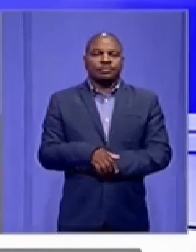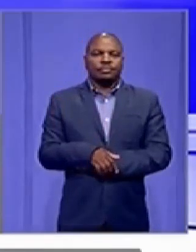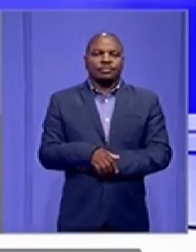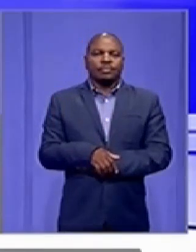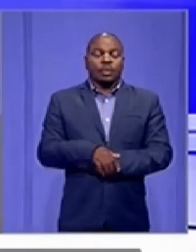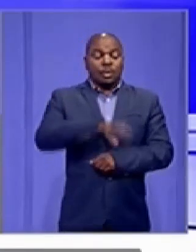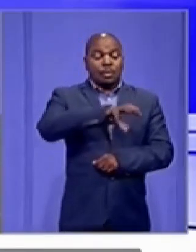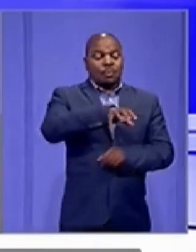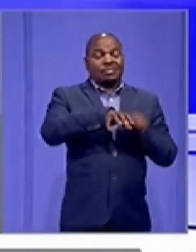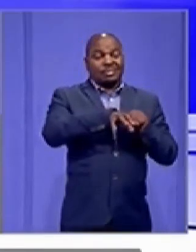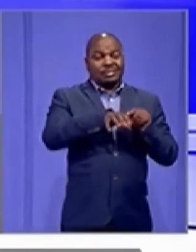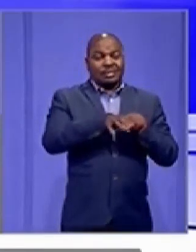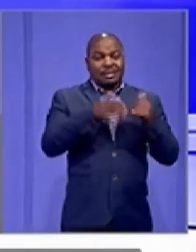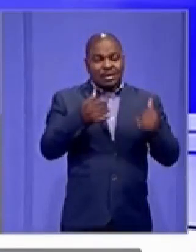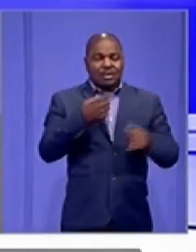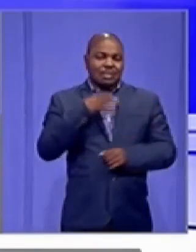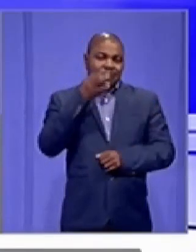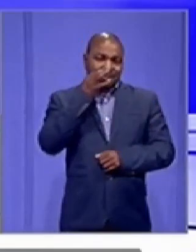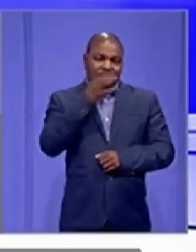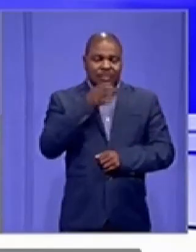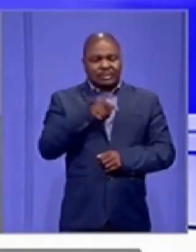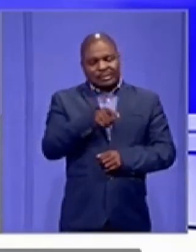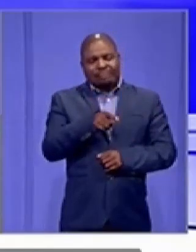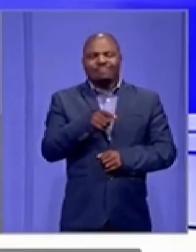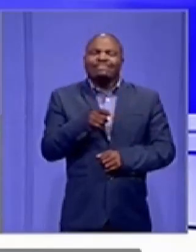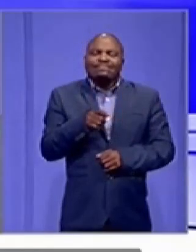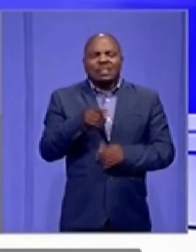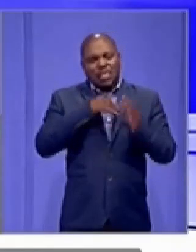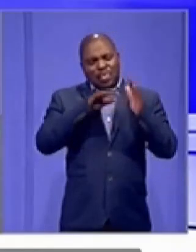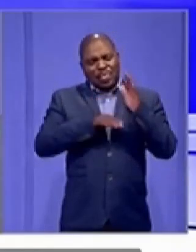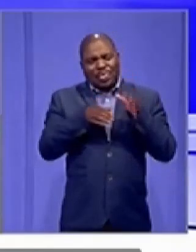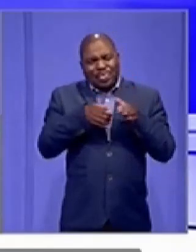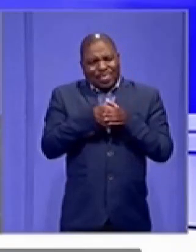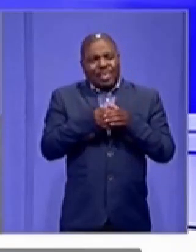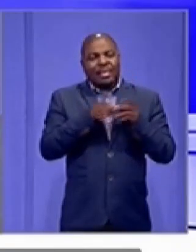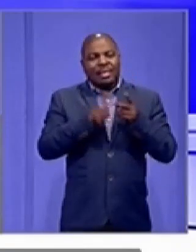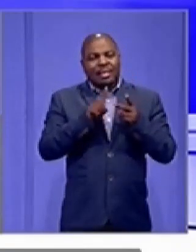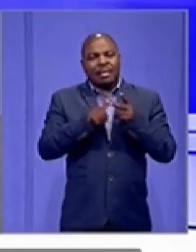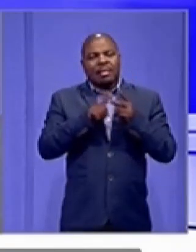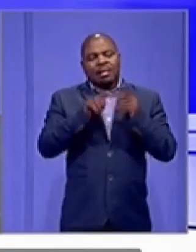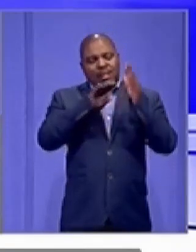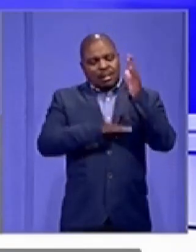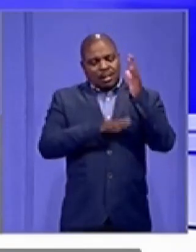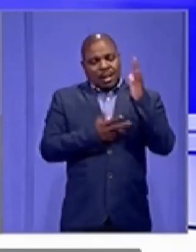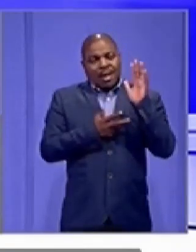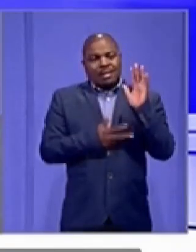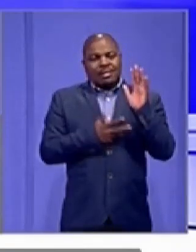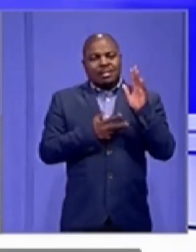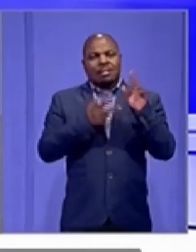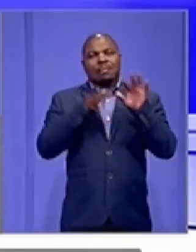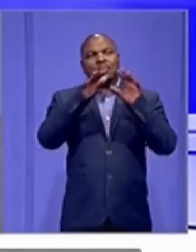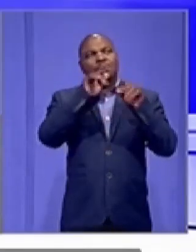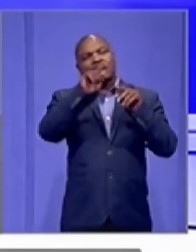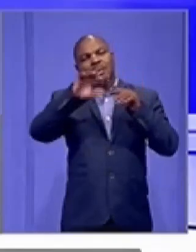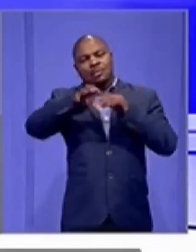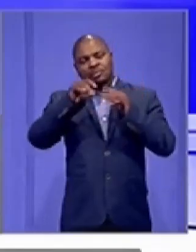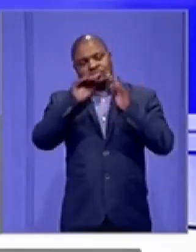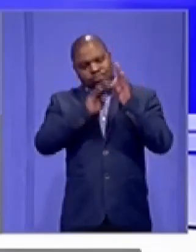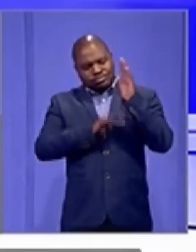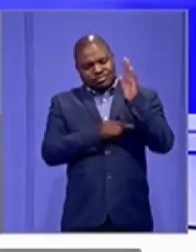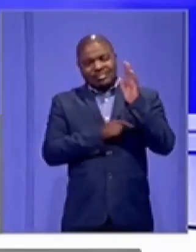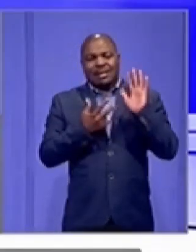bjale. Profense e hlatha bjalo ka enyane mo e lego maemong a boseswai ge go balwa palo ya